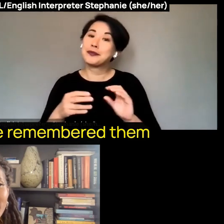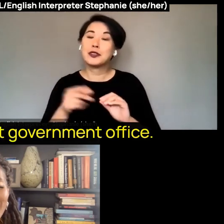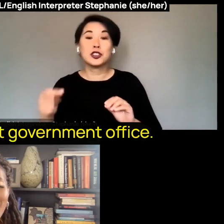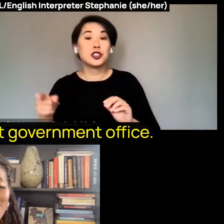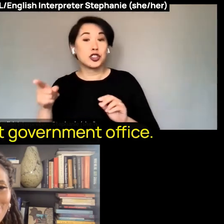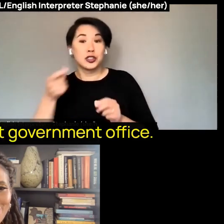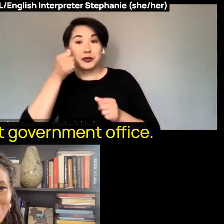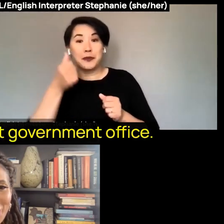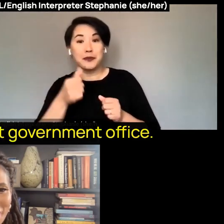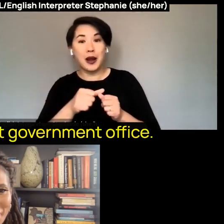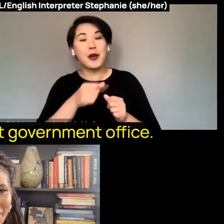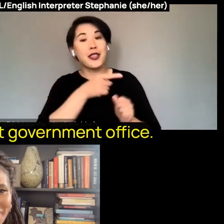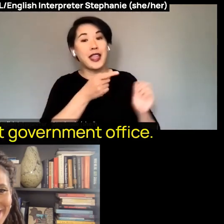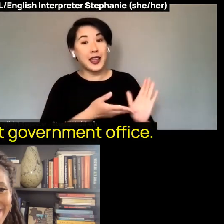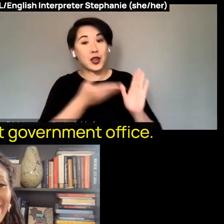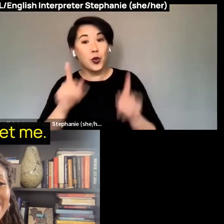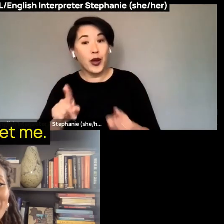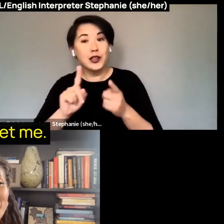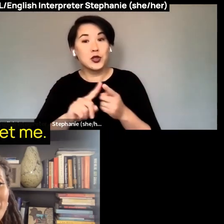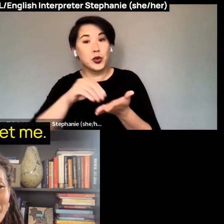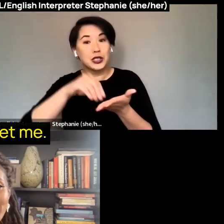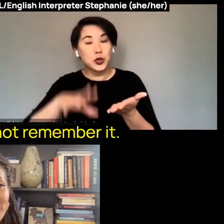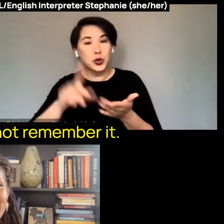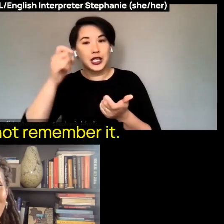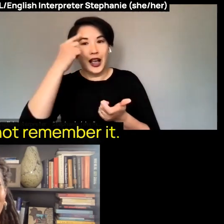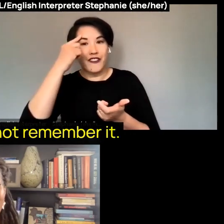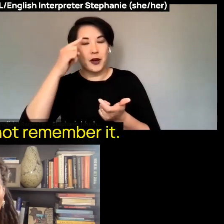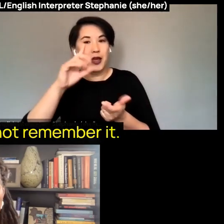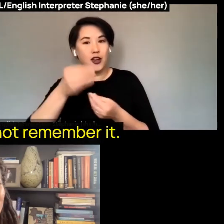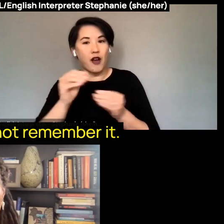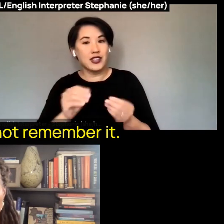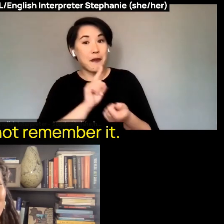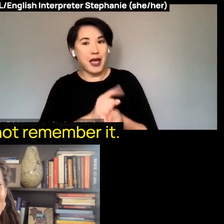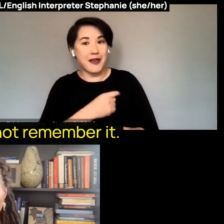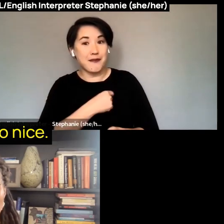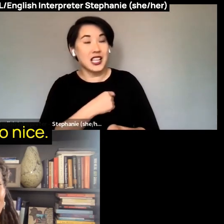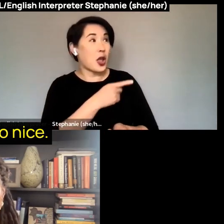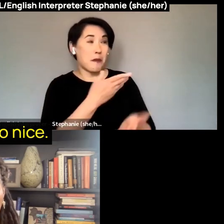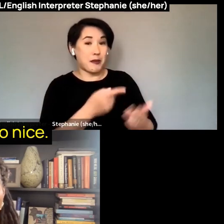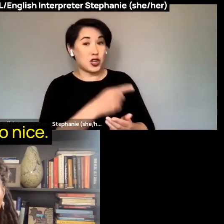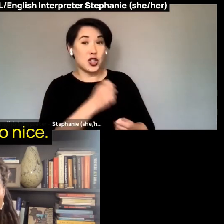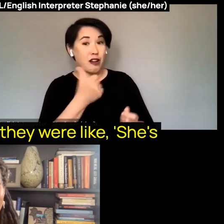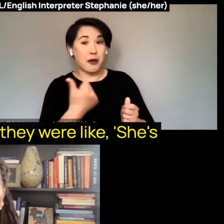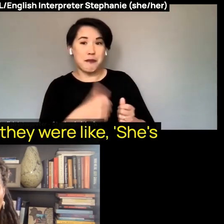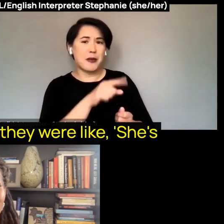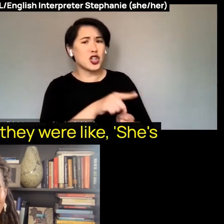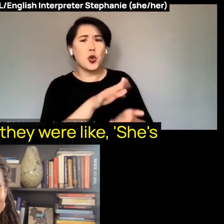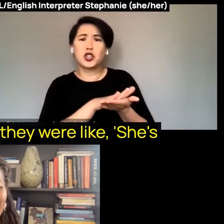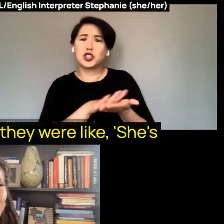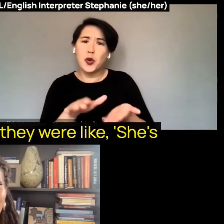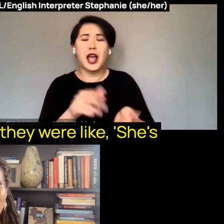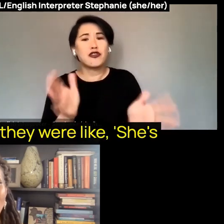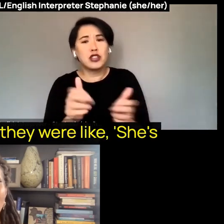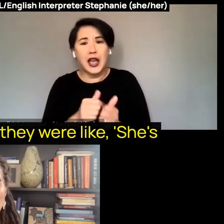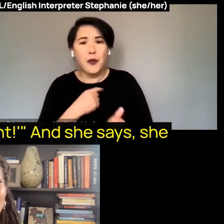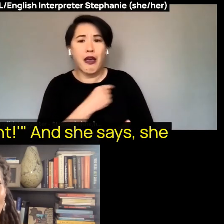remembered them taking her to the student government office and she met me. She said, "You may not remember it. You were so nice and you talked to us."